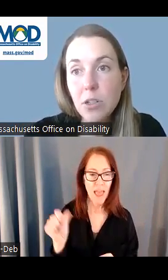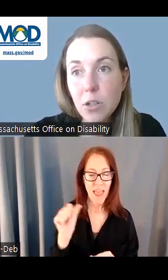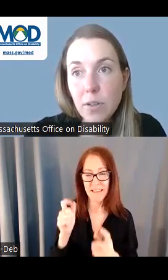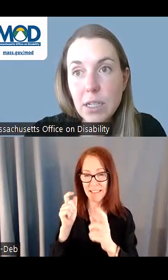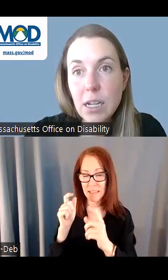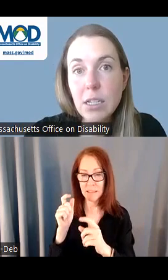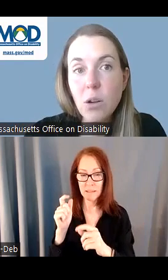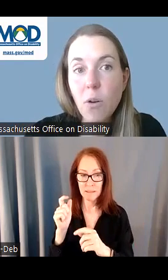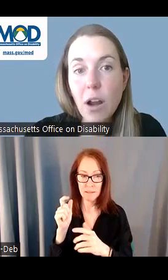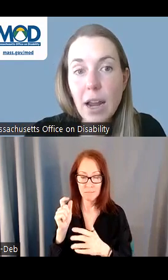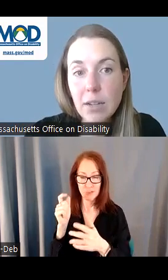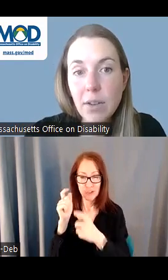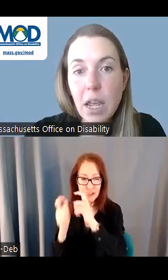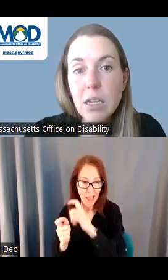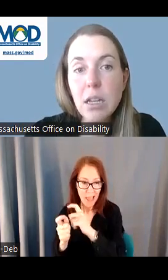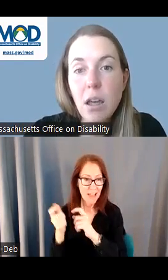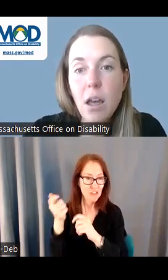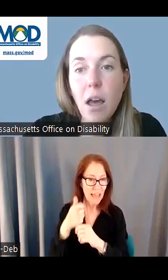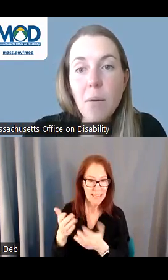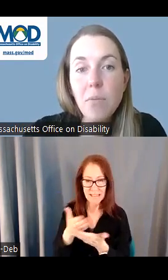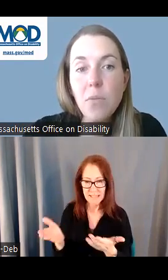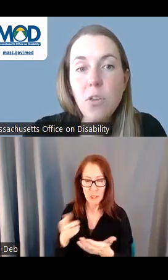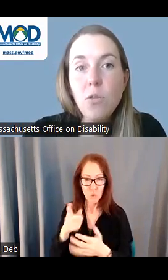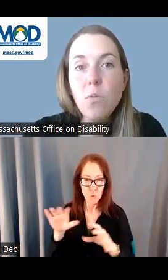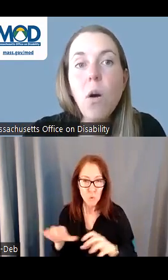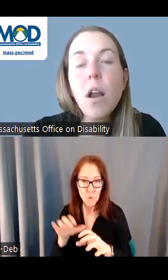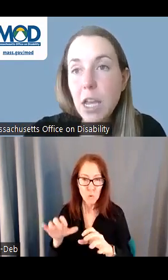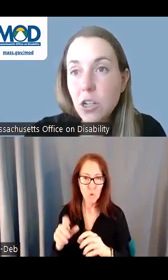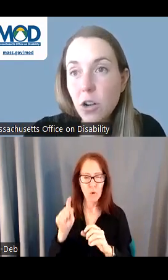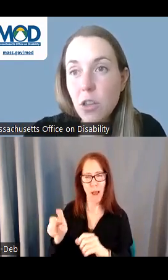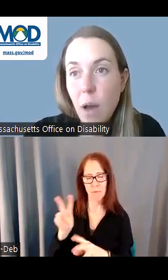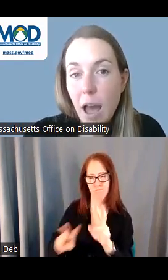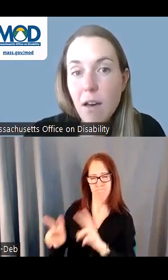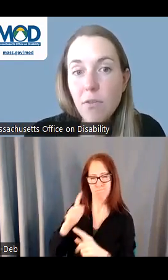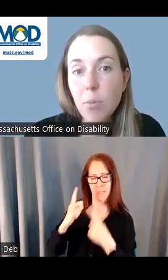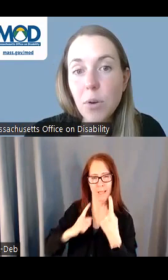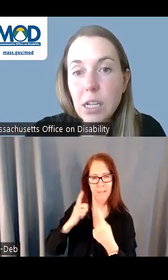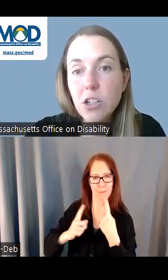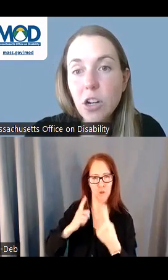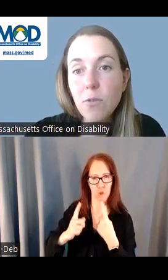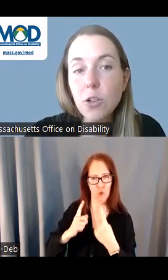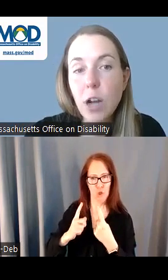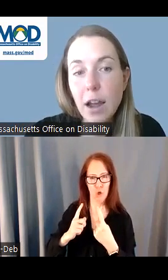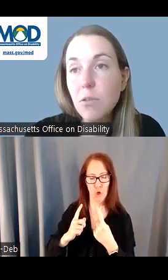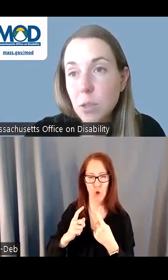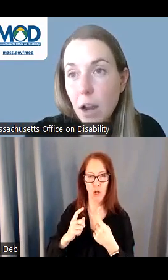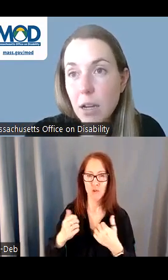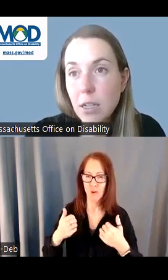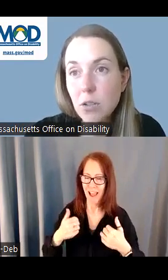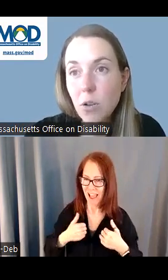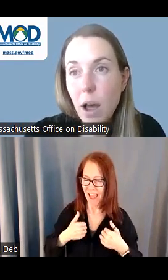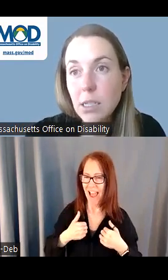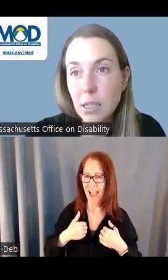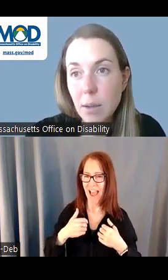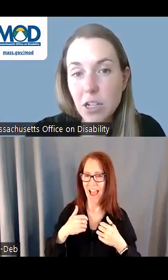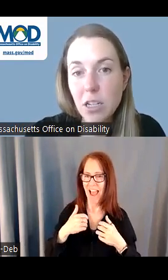programs, services, or activities. You want to make sure that you have a procedure for tracking and responding to